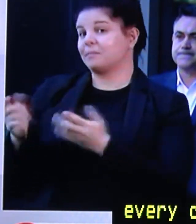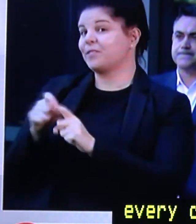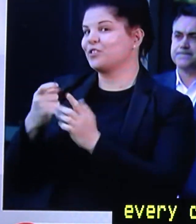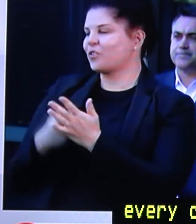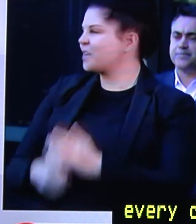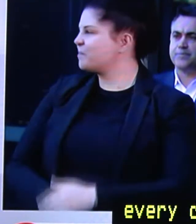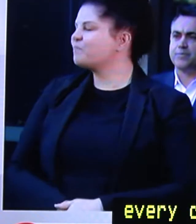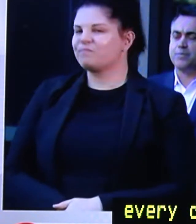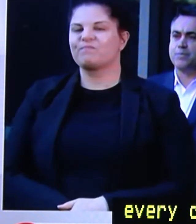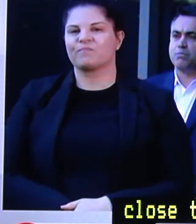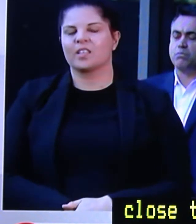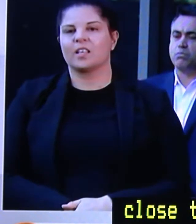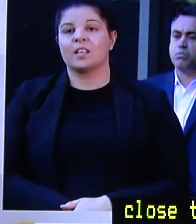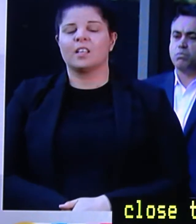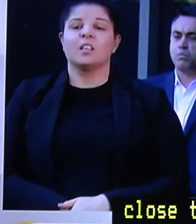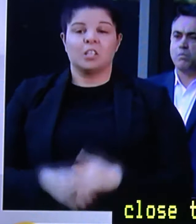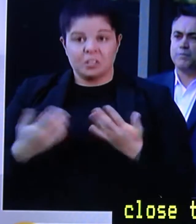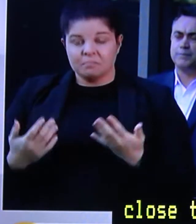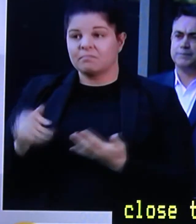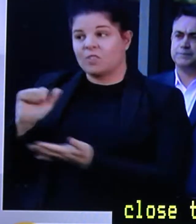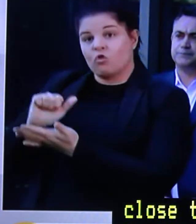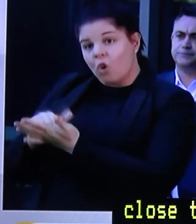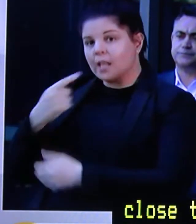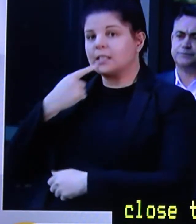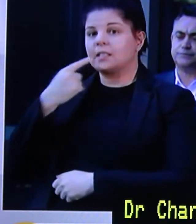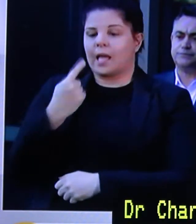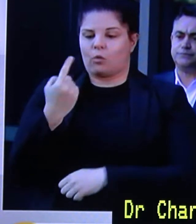So as the Premier's indicated, we've had one new case in the reporting